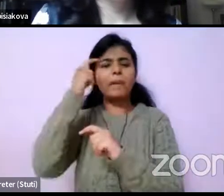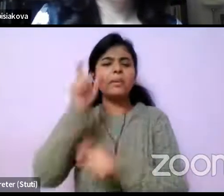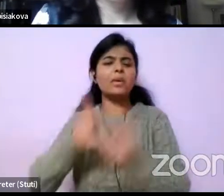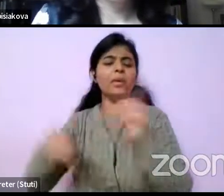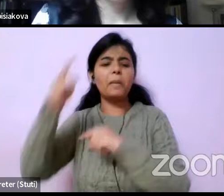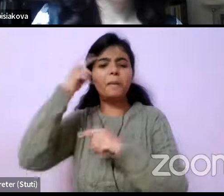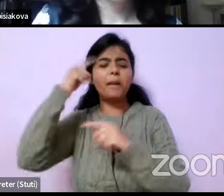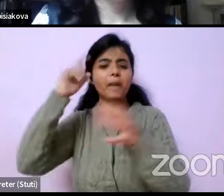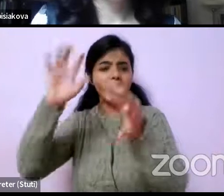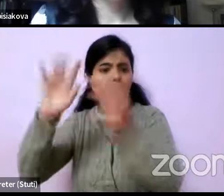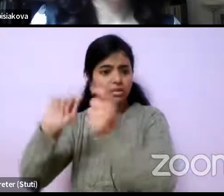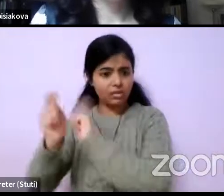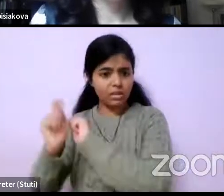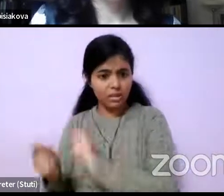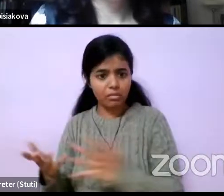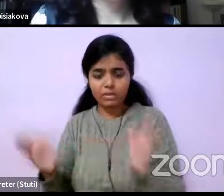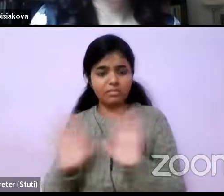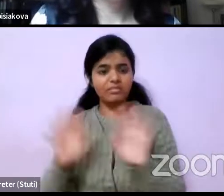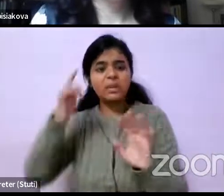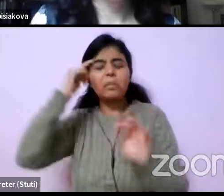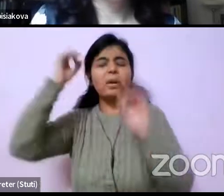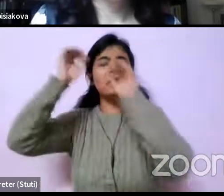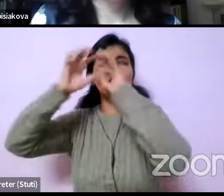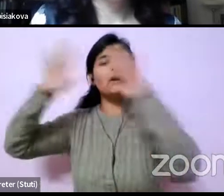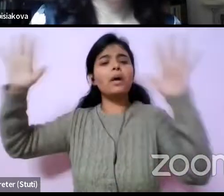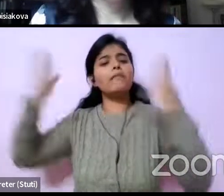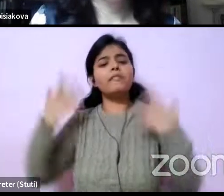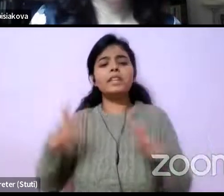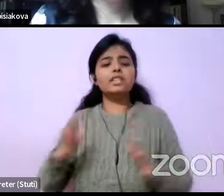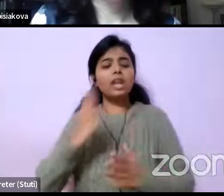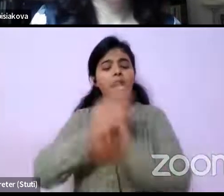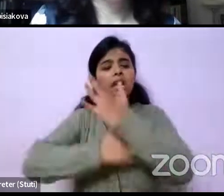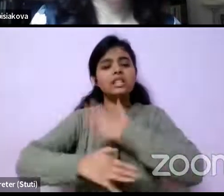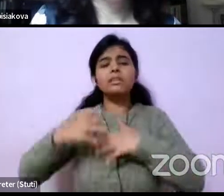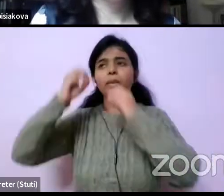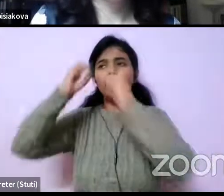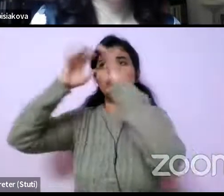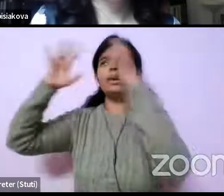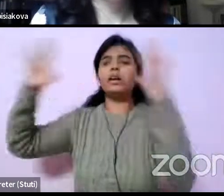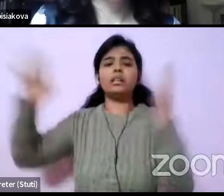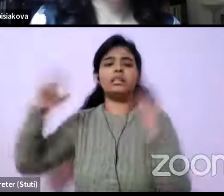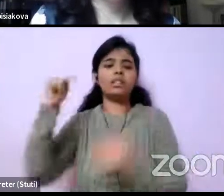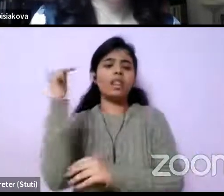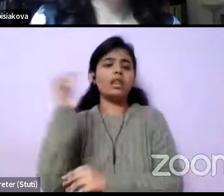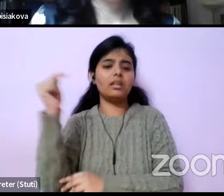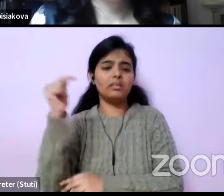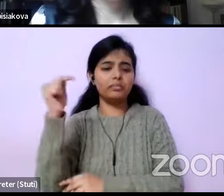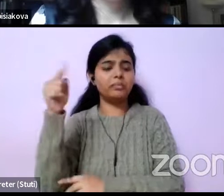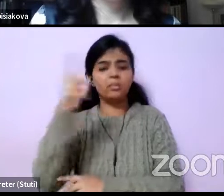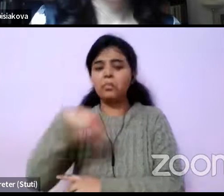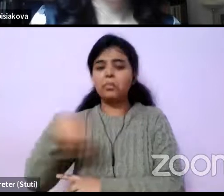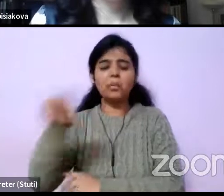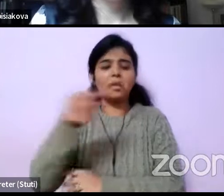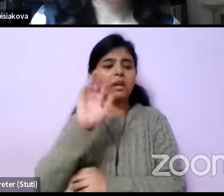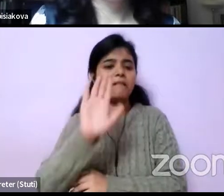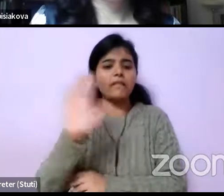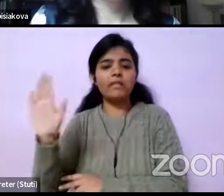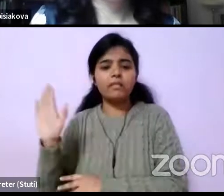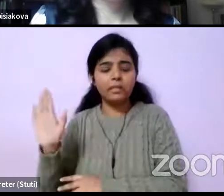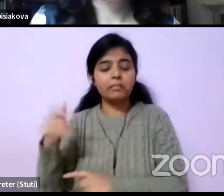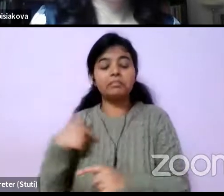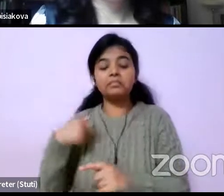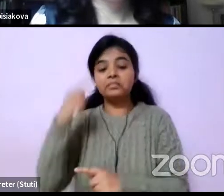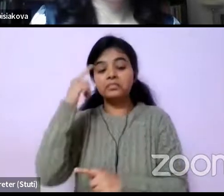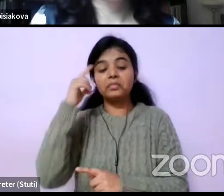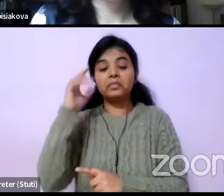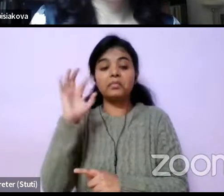who portray this kind of a disabling imagery, of a negative imagery. And that is the point I think we